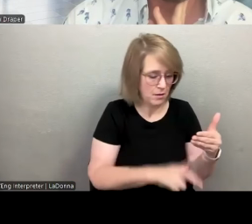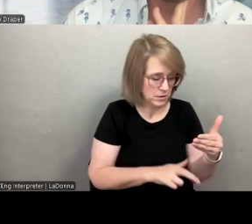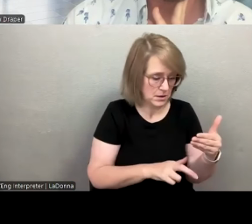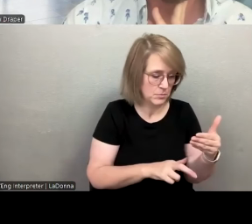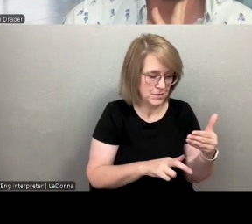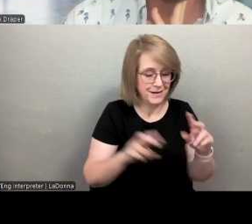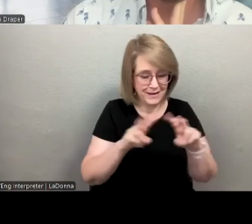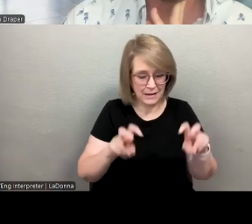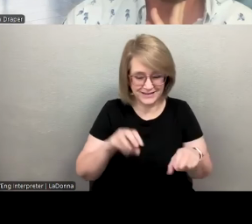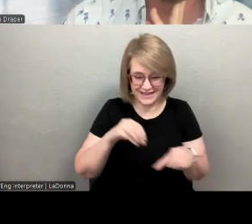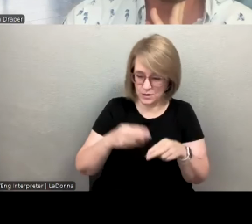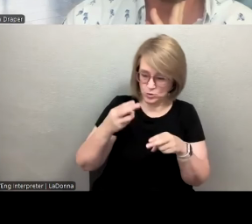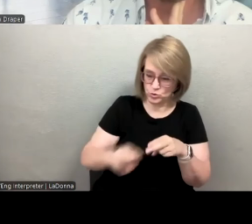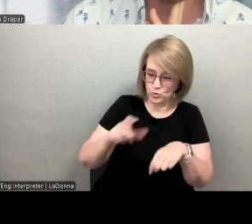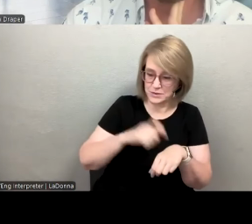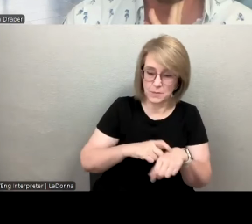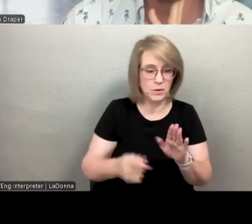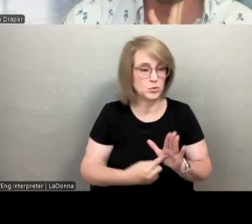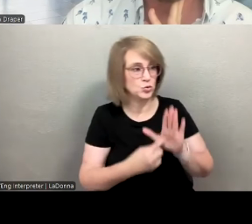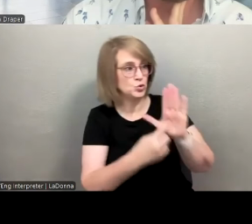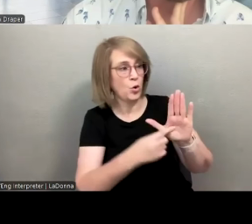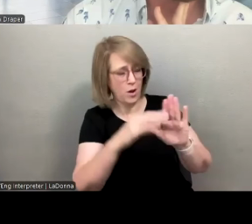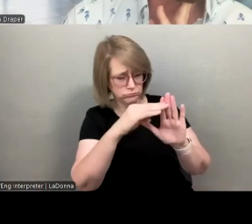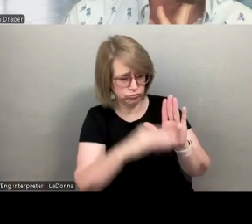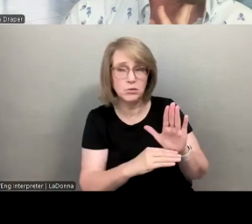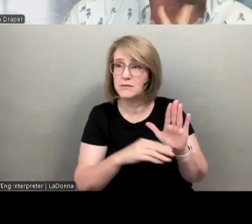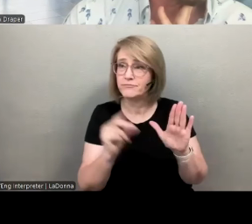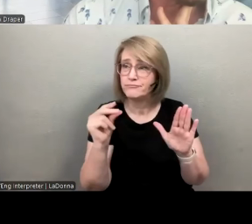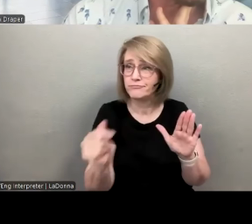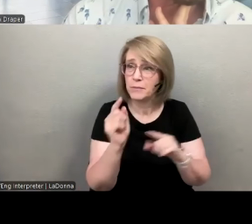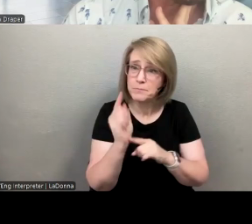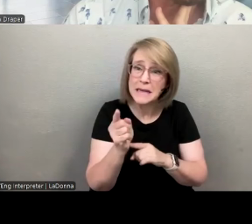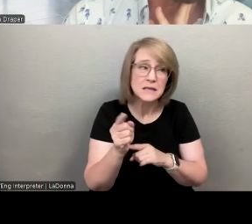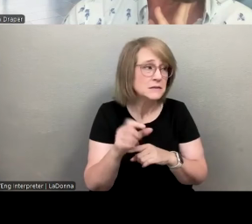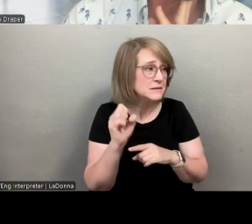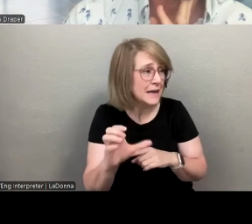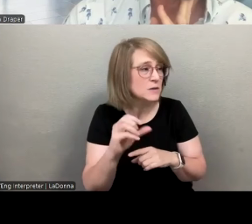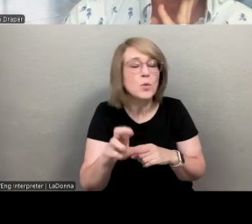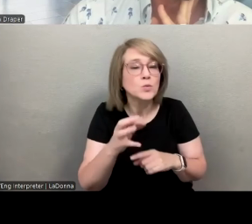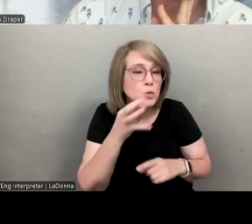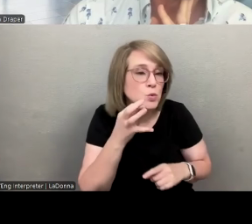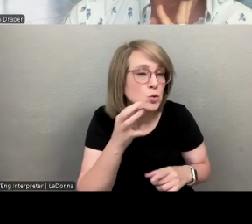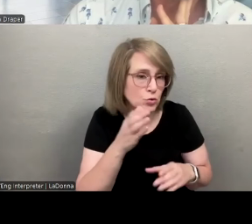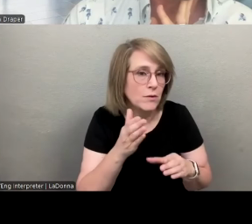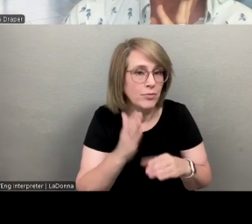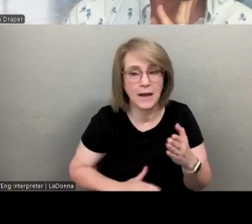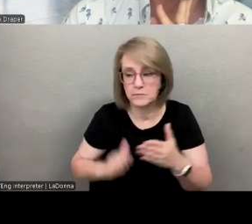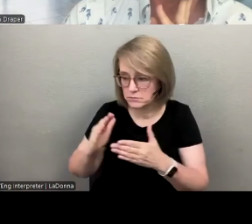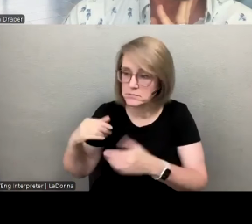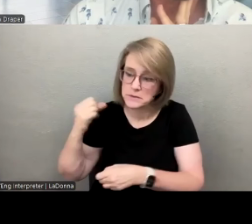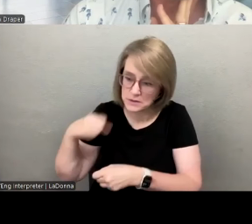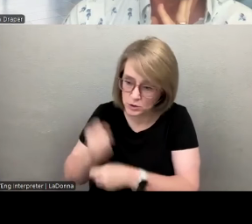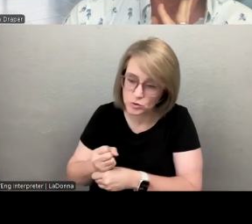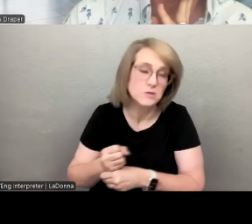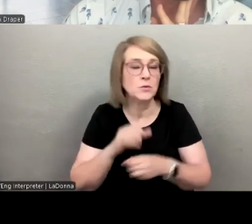period of time and produce results for you within minutes, seconds, or shortly thereafter. So that process and